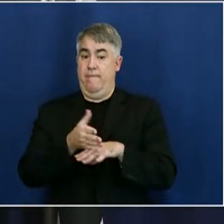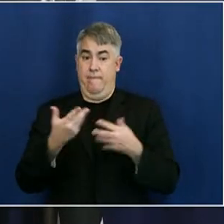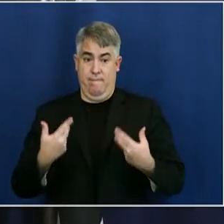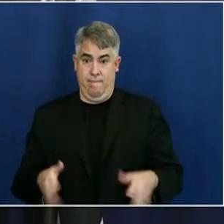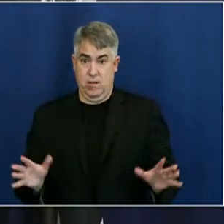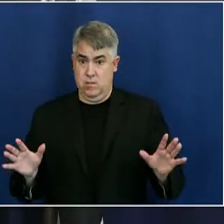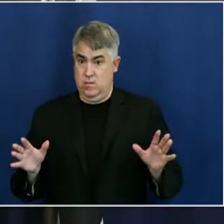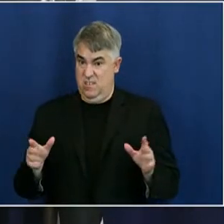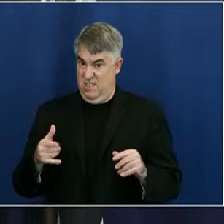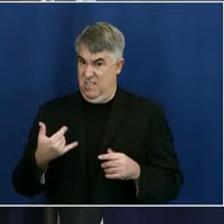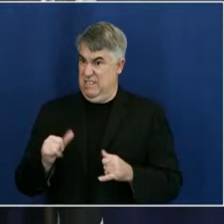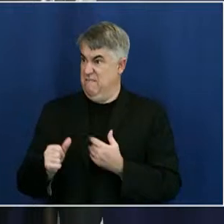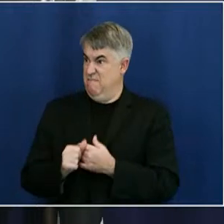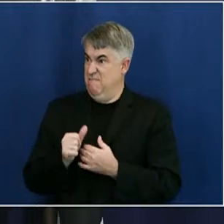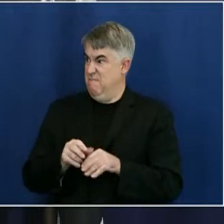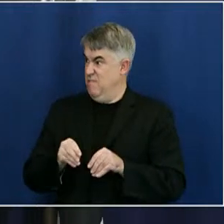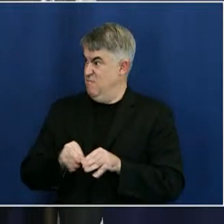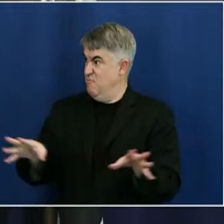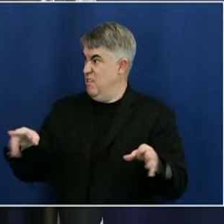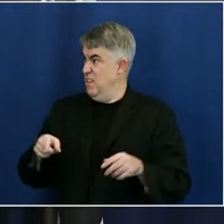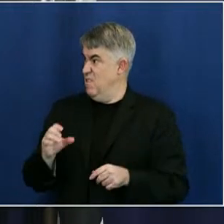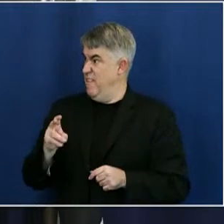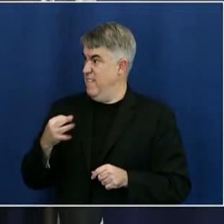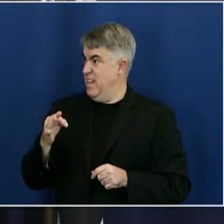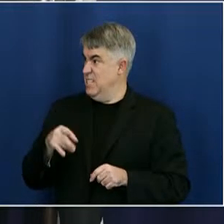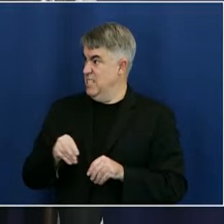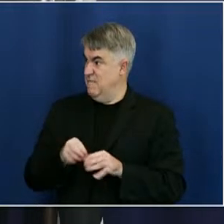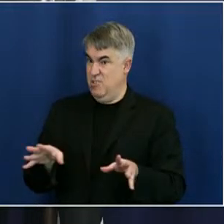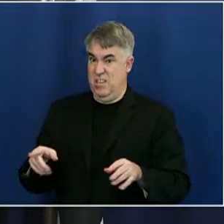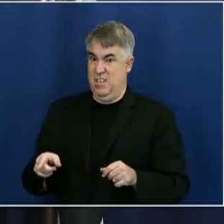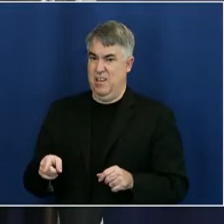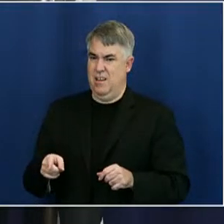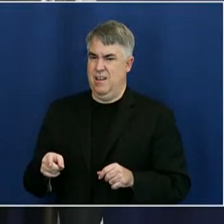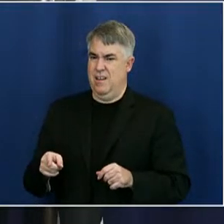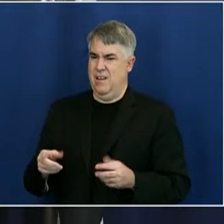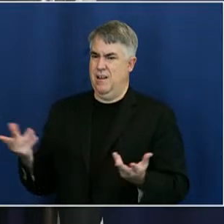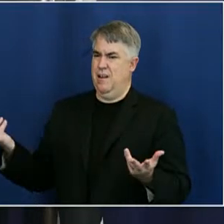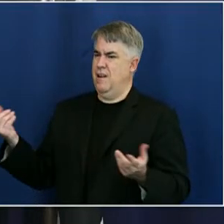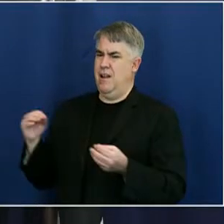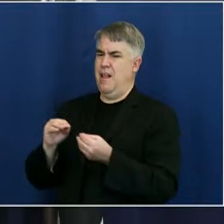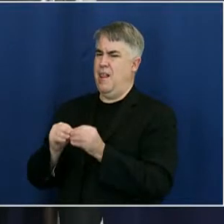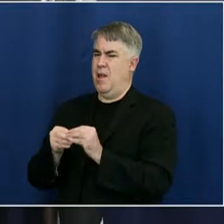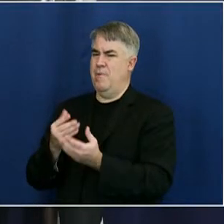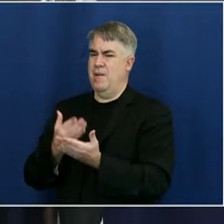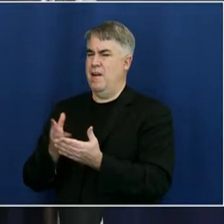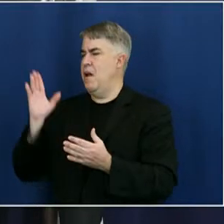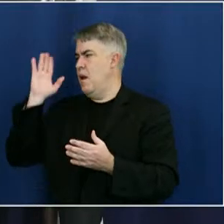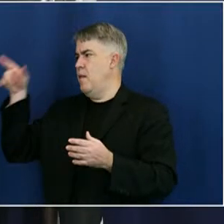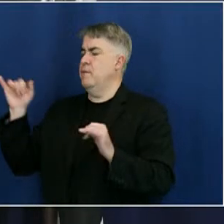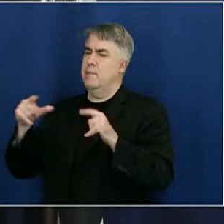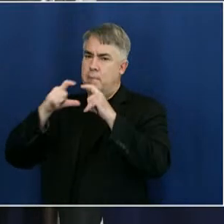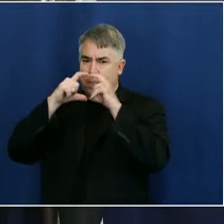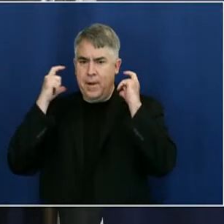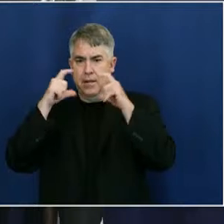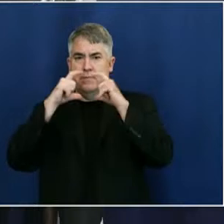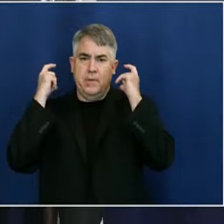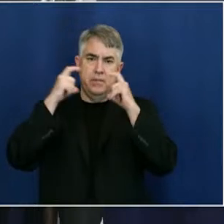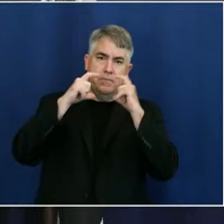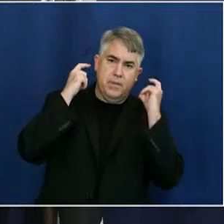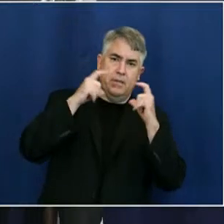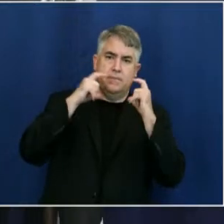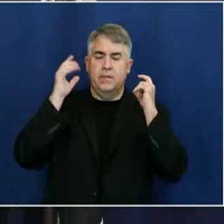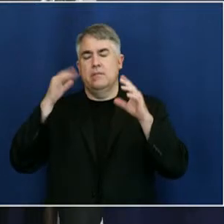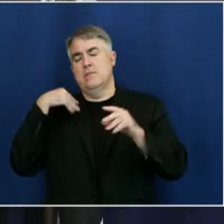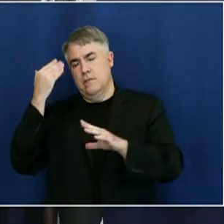for other people? Just from the data standpoint, what you guys are looking at. I know everyone should wear their masks, but are they still a vector even after